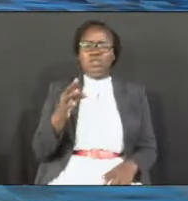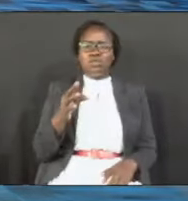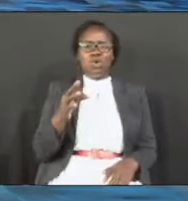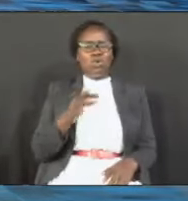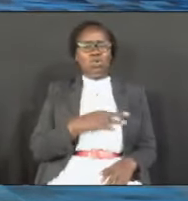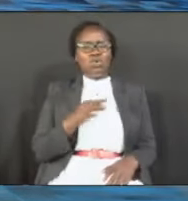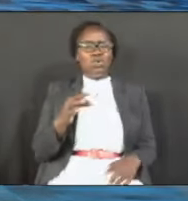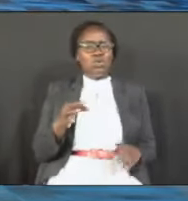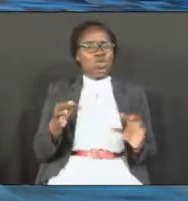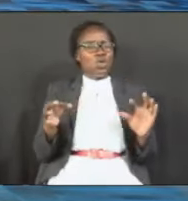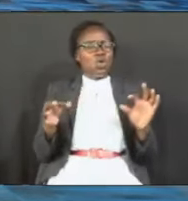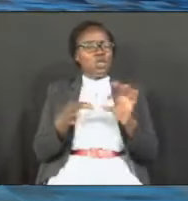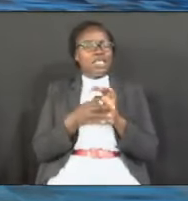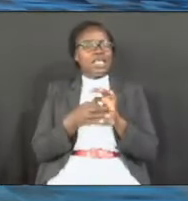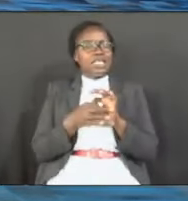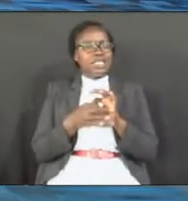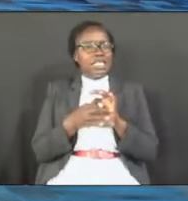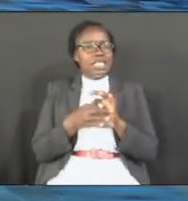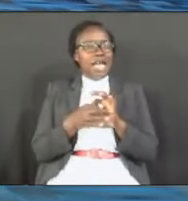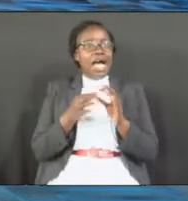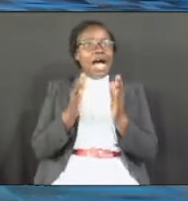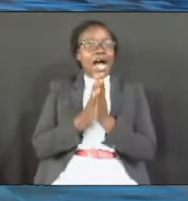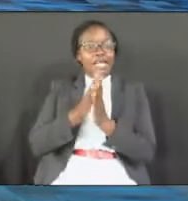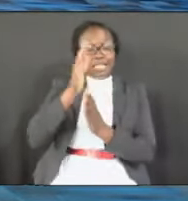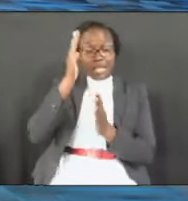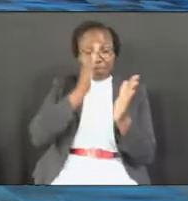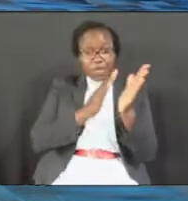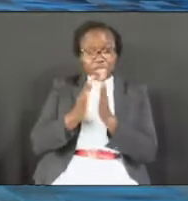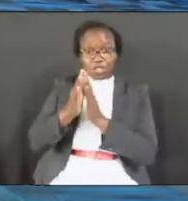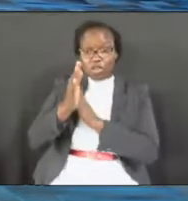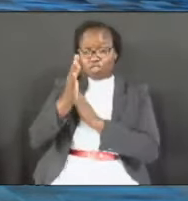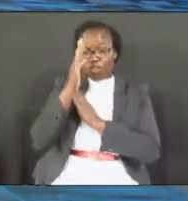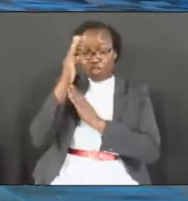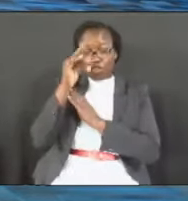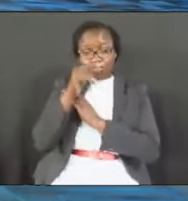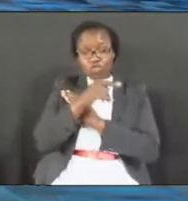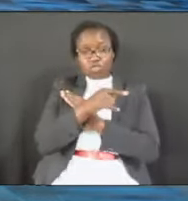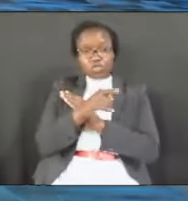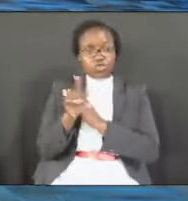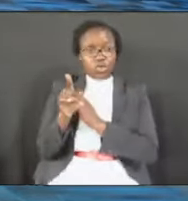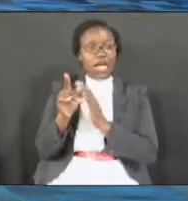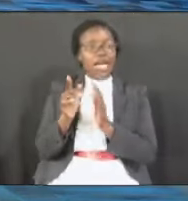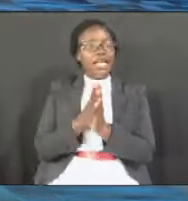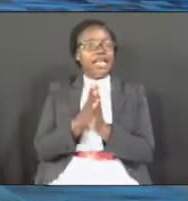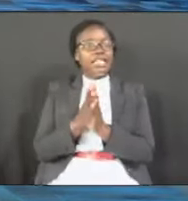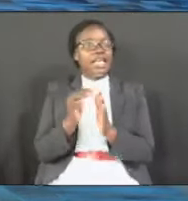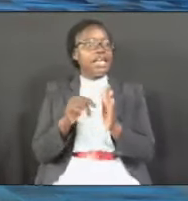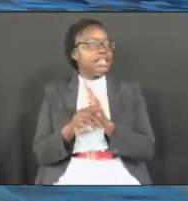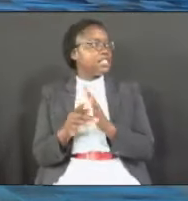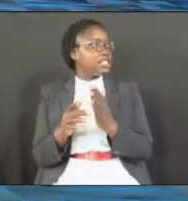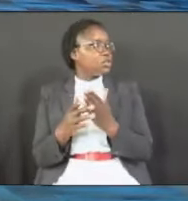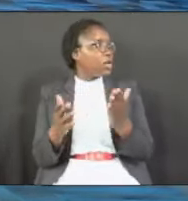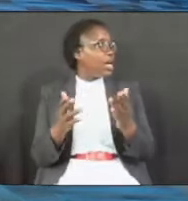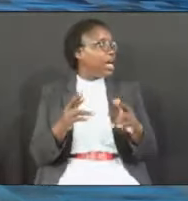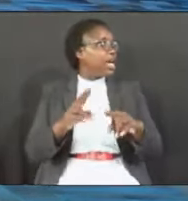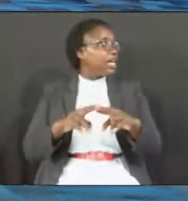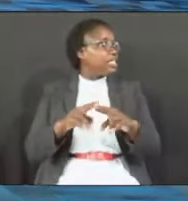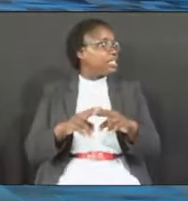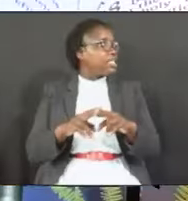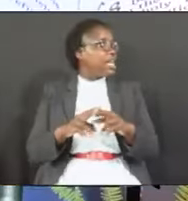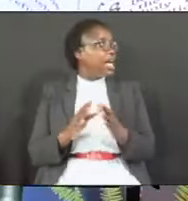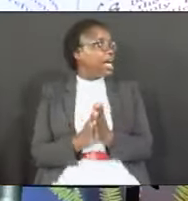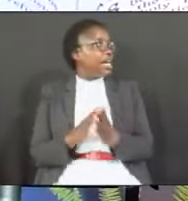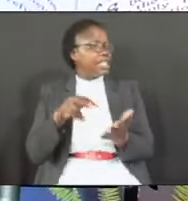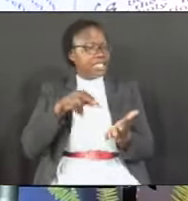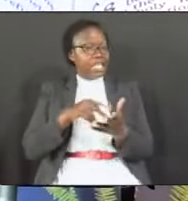so disconnected at the purposes of God for you coming into the sanctuary. I just listened a while ago, and I'm standing